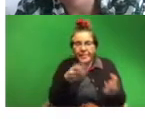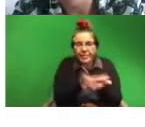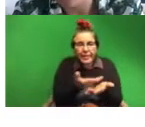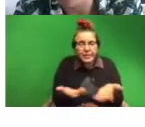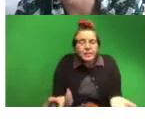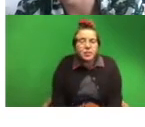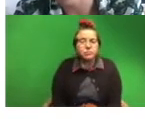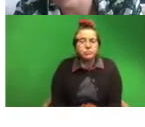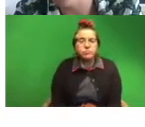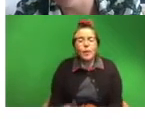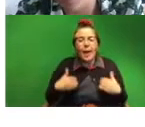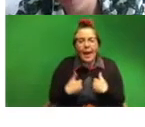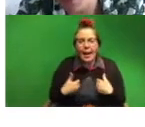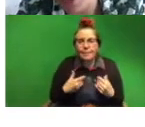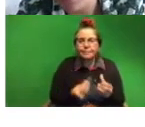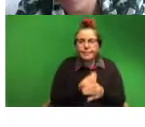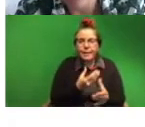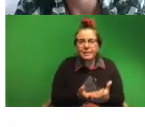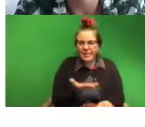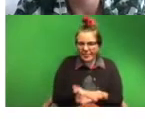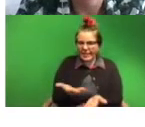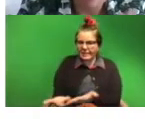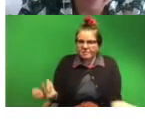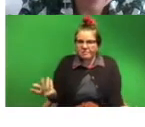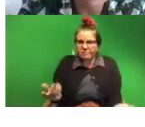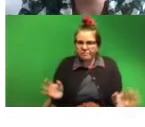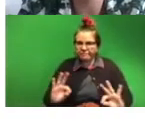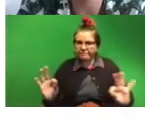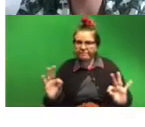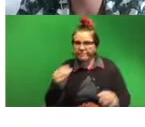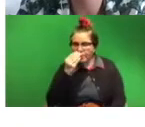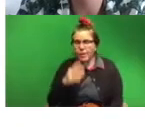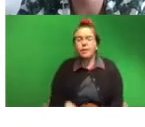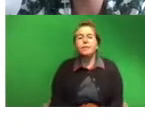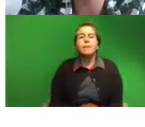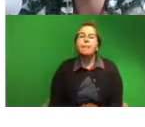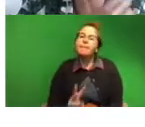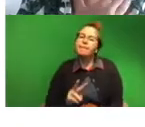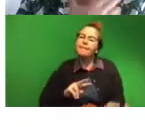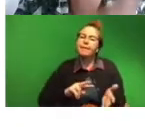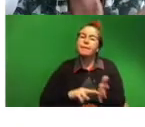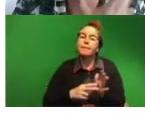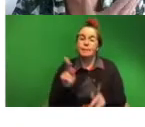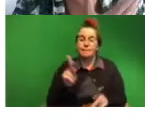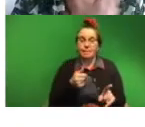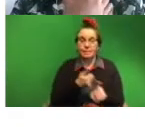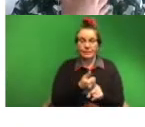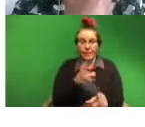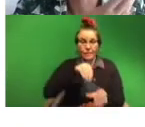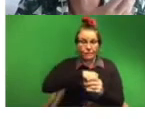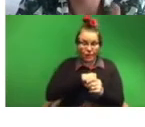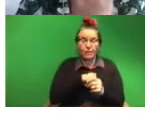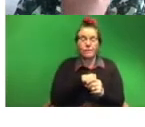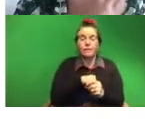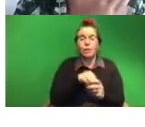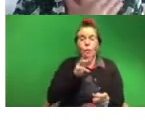as, or animals and plants as objects. Now, that does not mean that the people who end up being a part of the